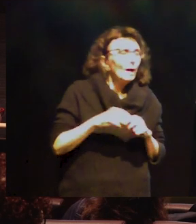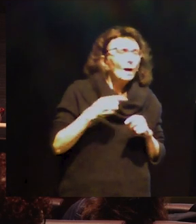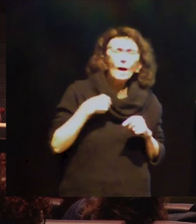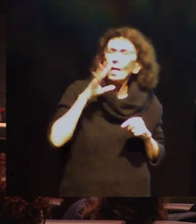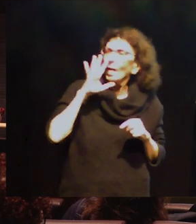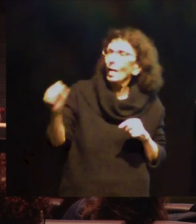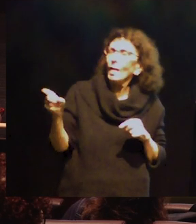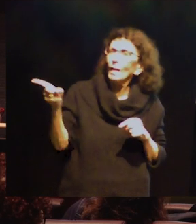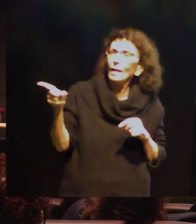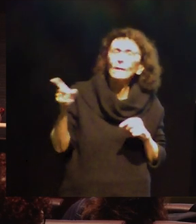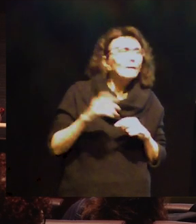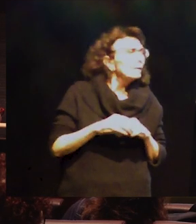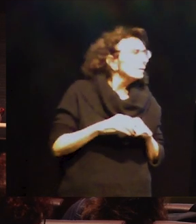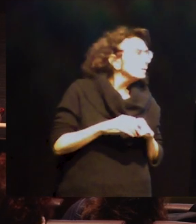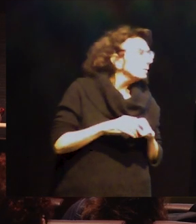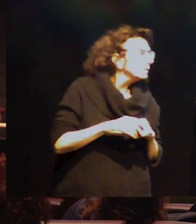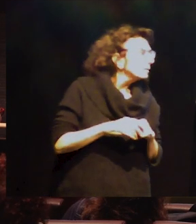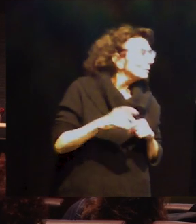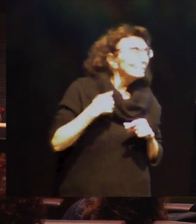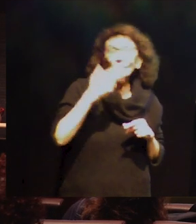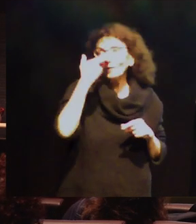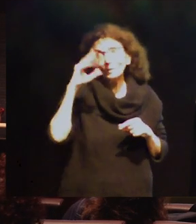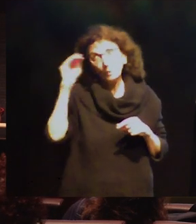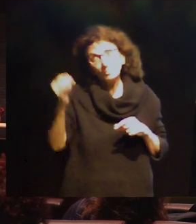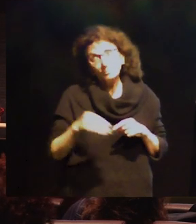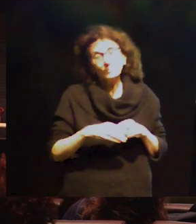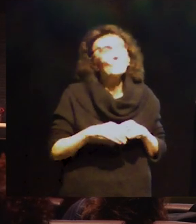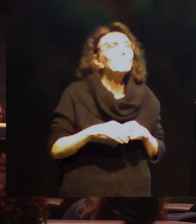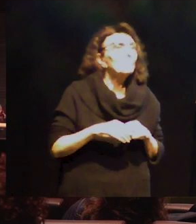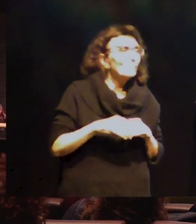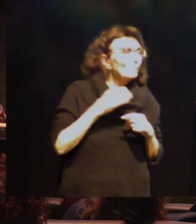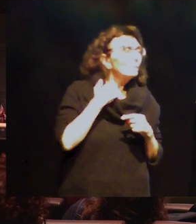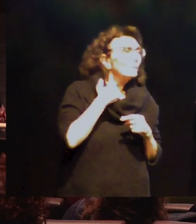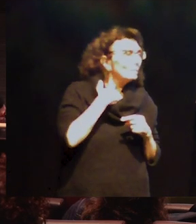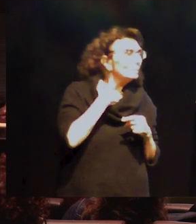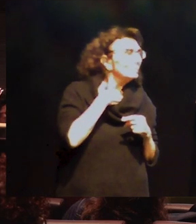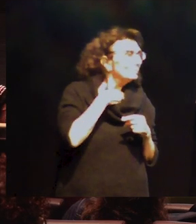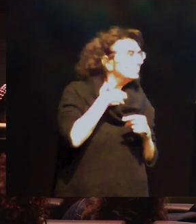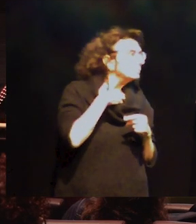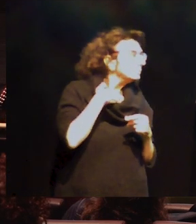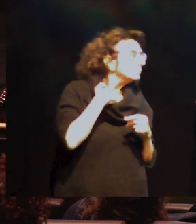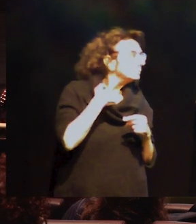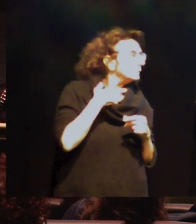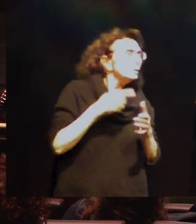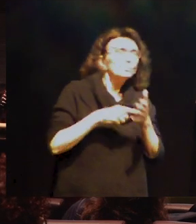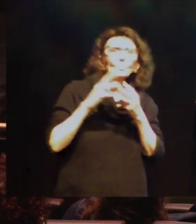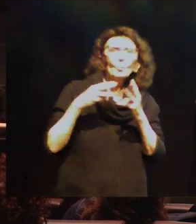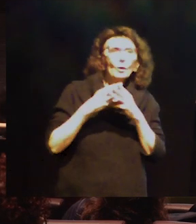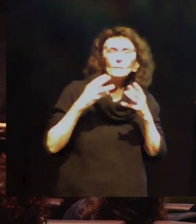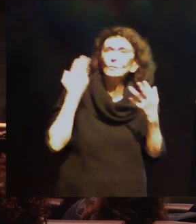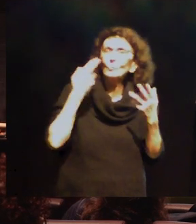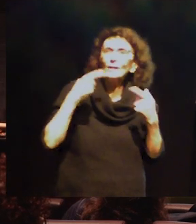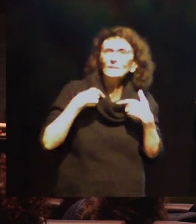drawn to Steven because he's very funny. And he just showed me a world that I didn't know that